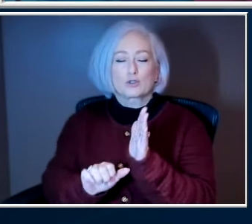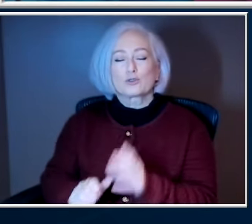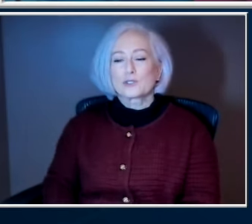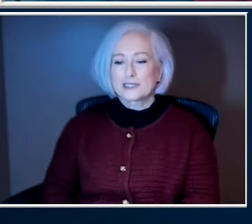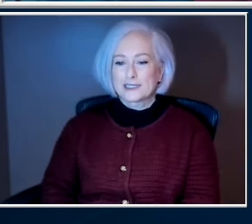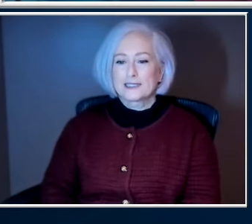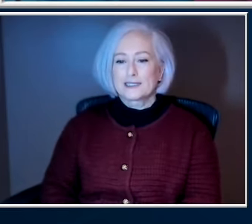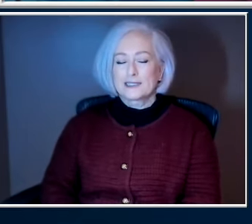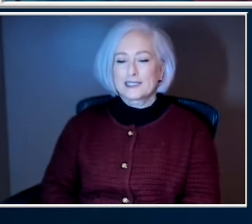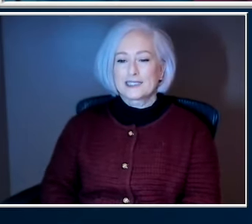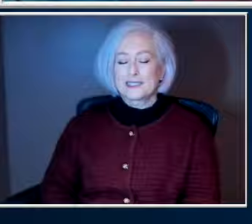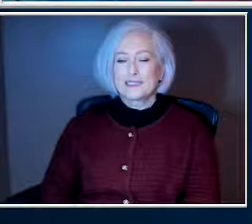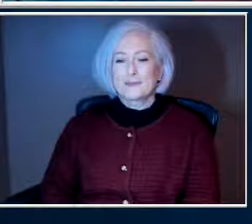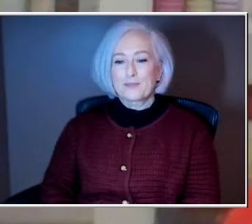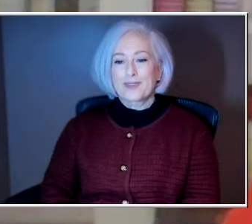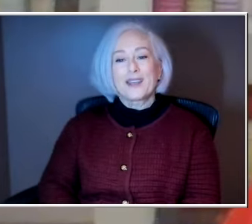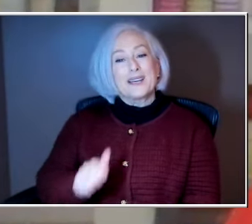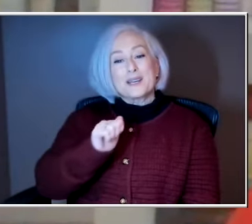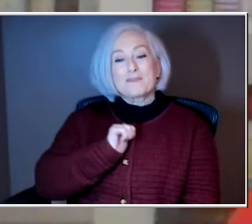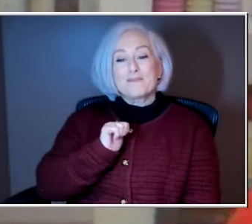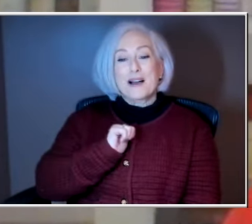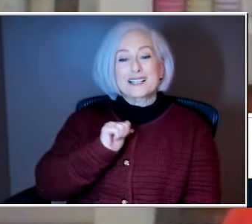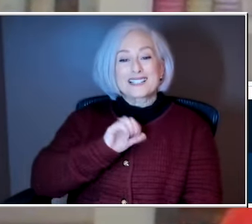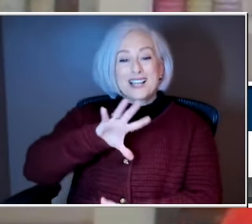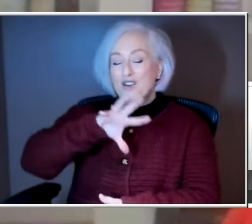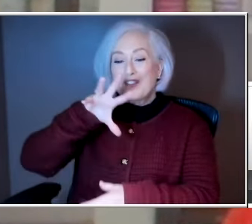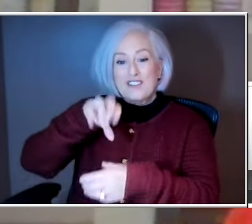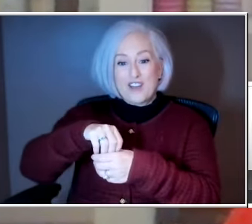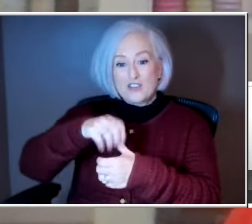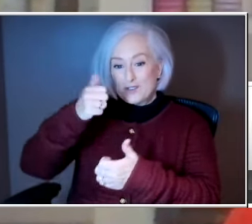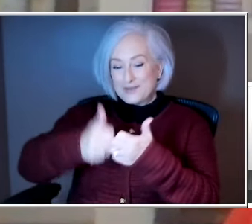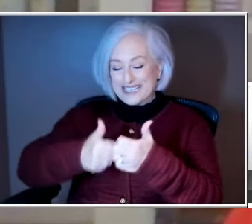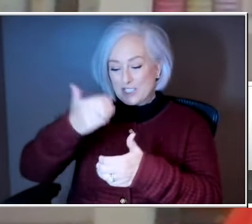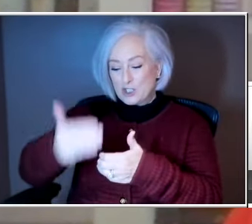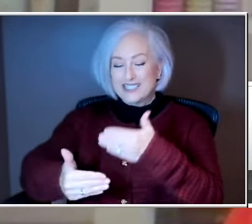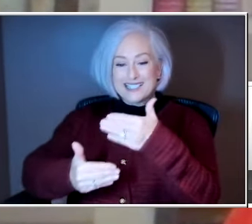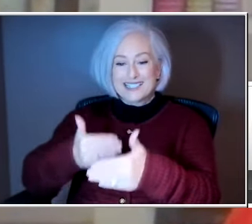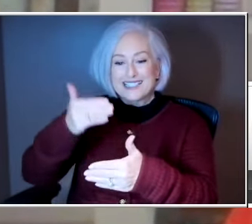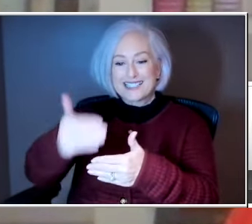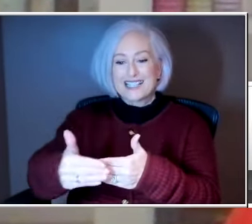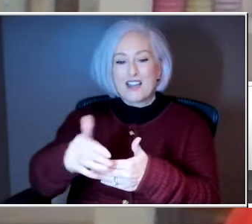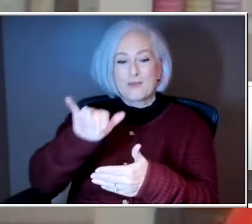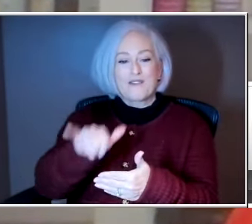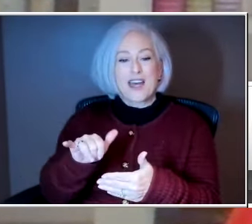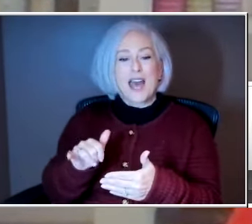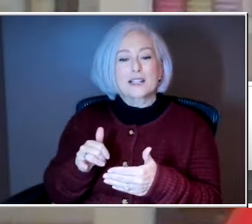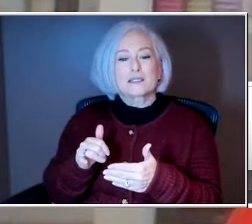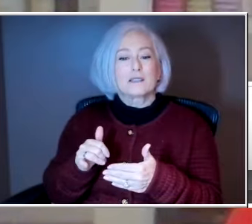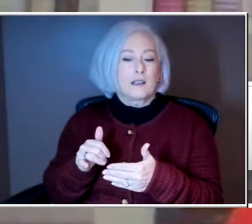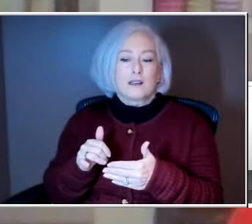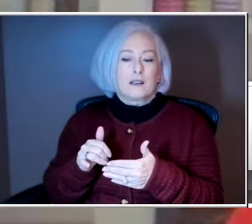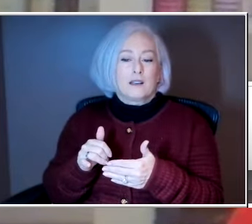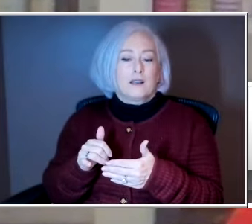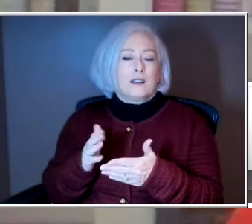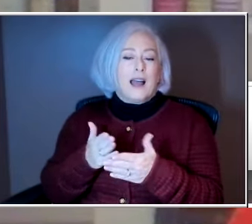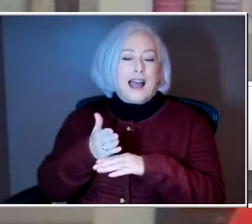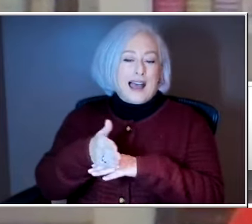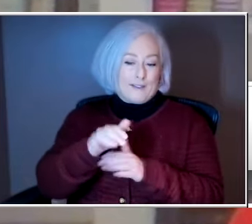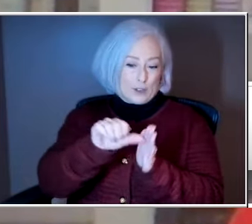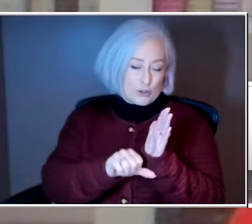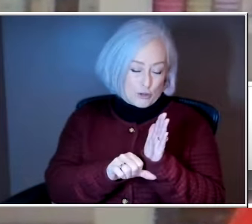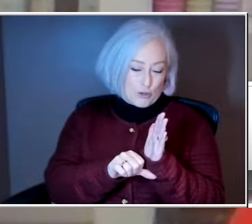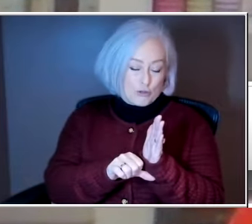Yeah, so I am involved in kind of every step of the process after surgery as they